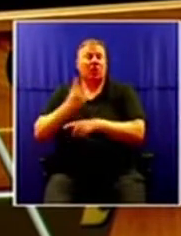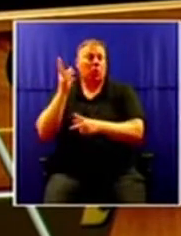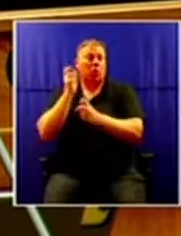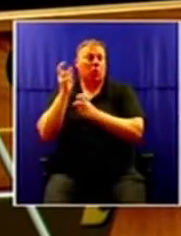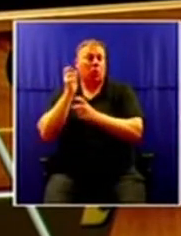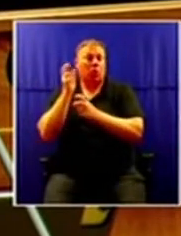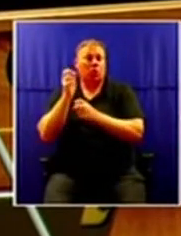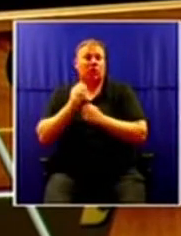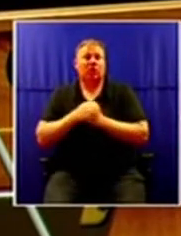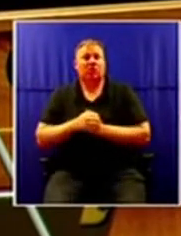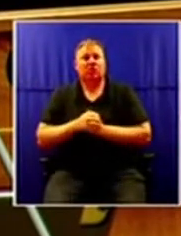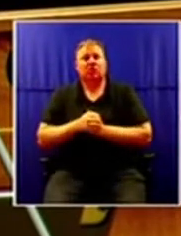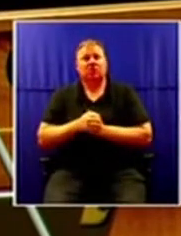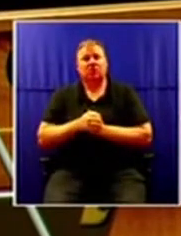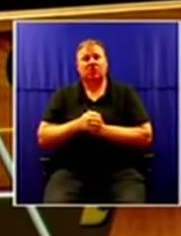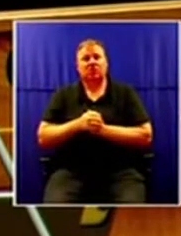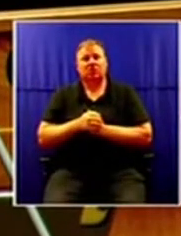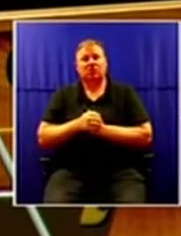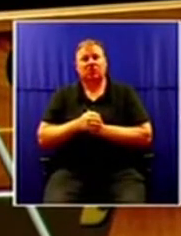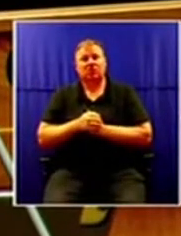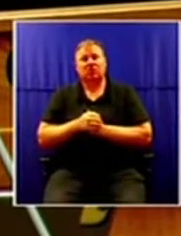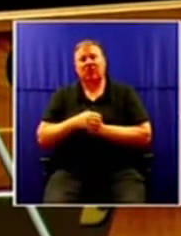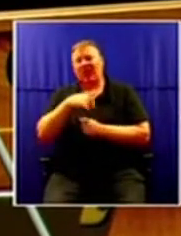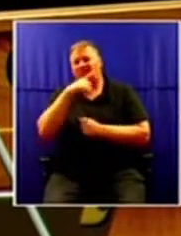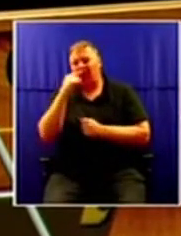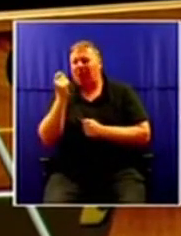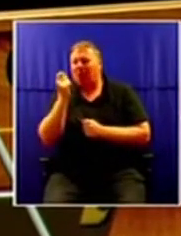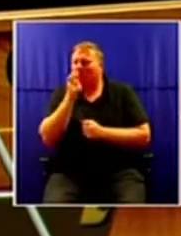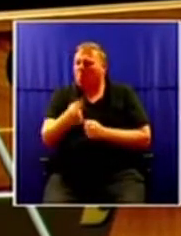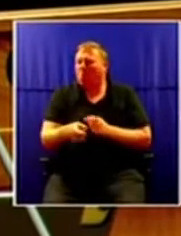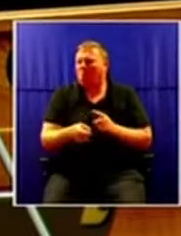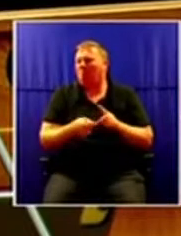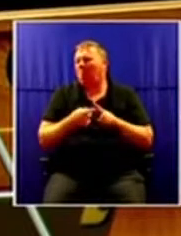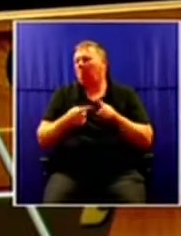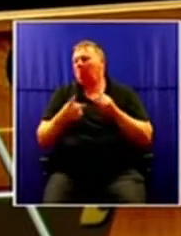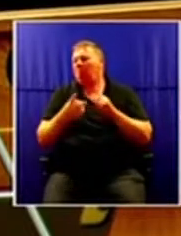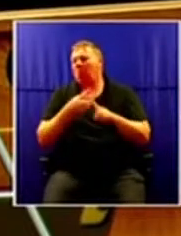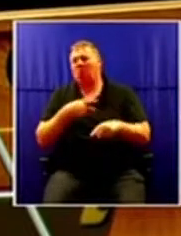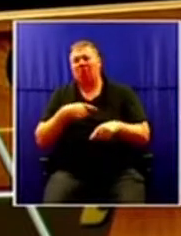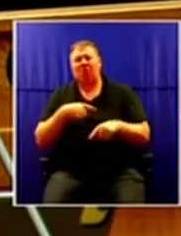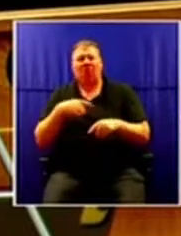was little more of name-calling and mudslinging.